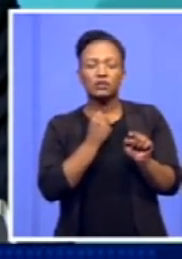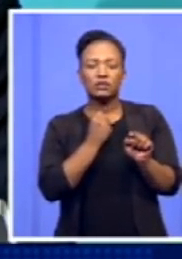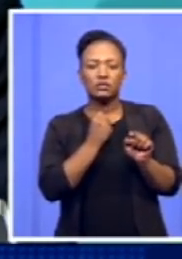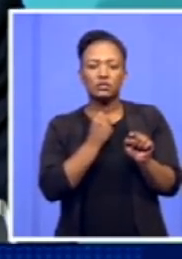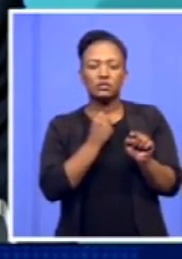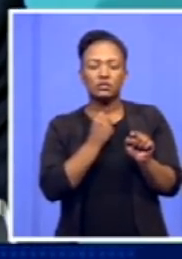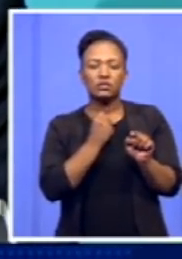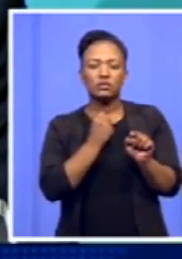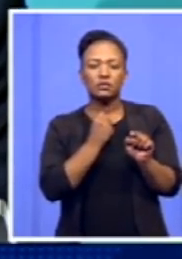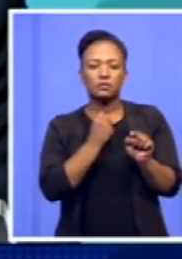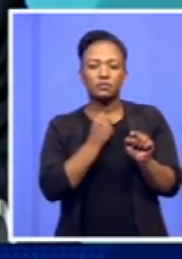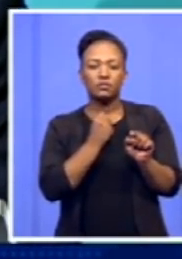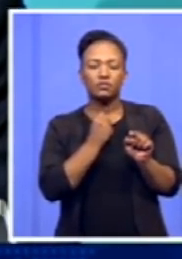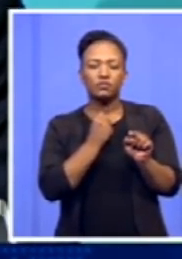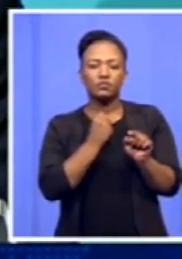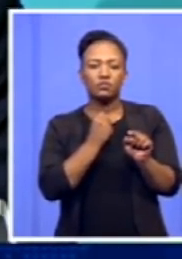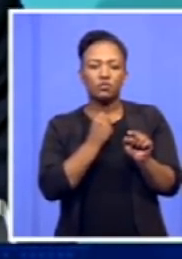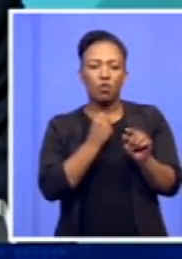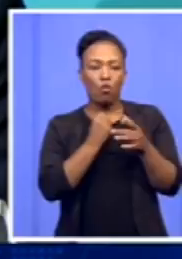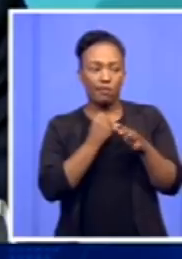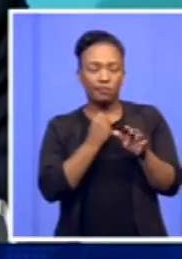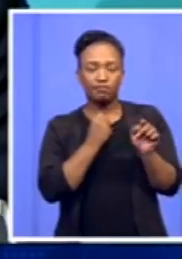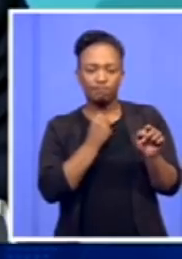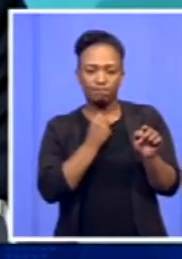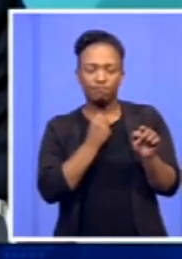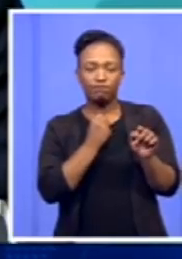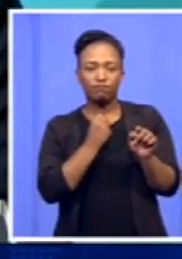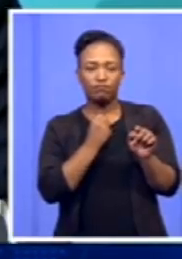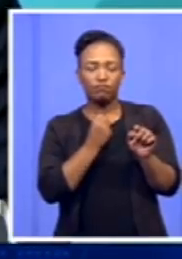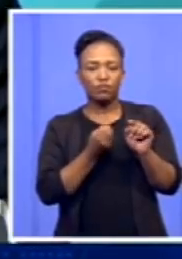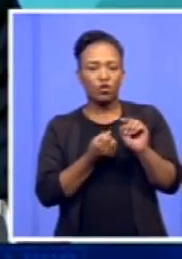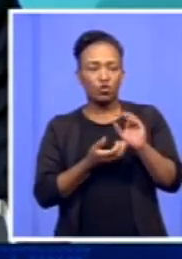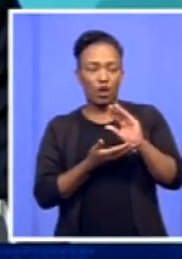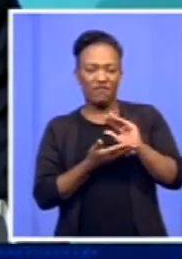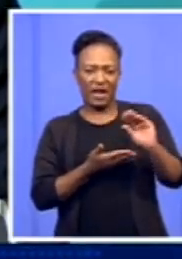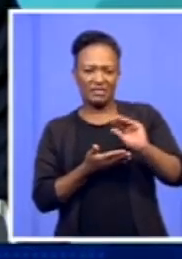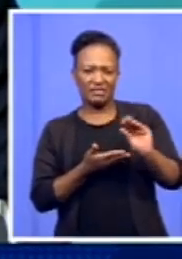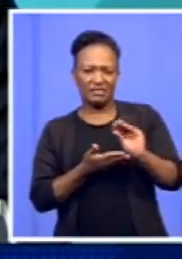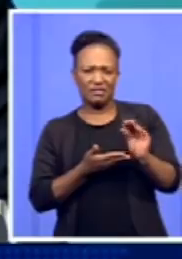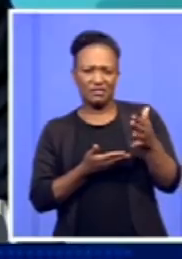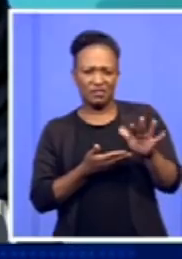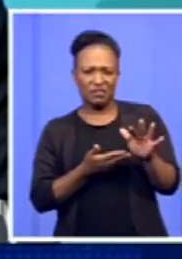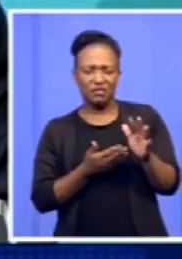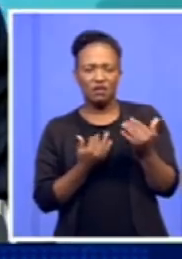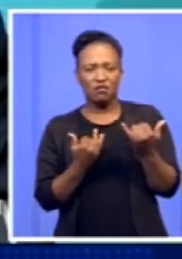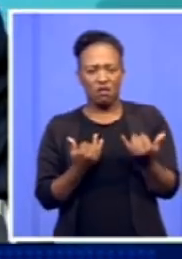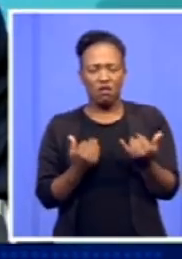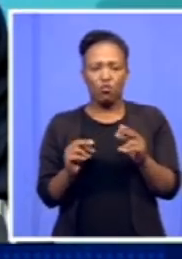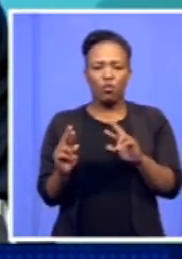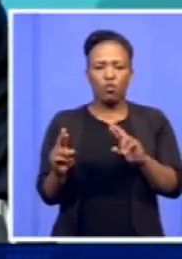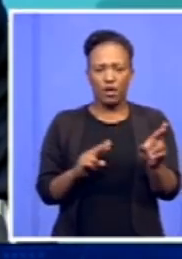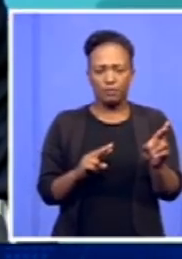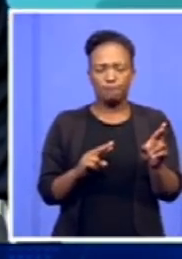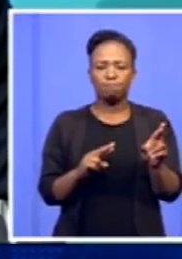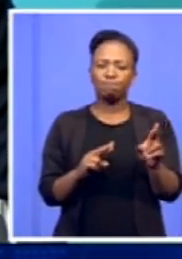invest in this area, and we are prepared now to take on this new technology and use